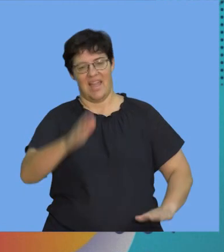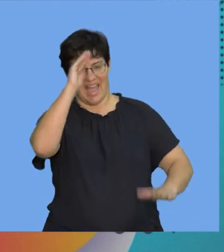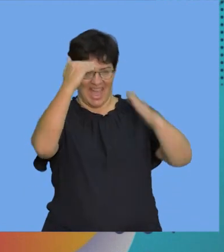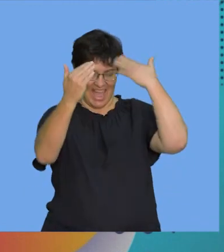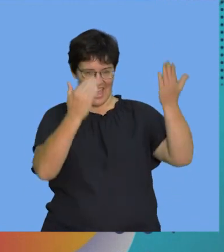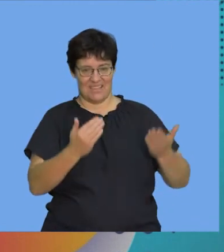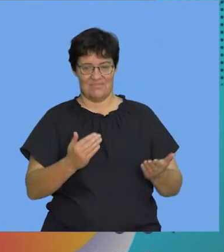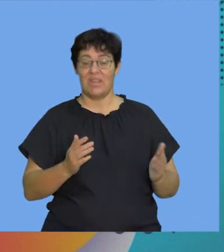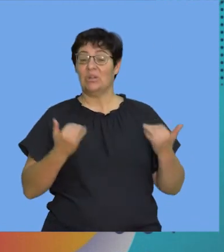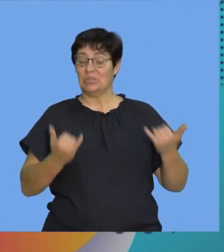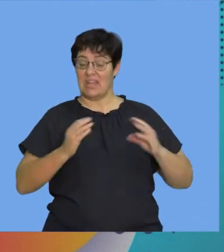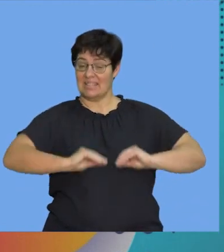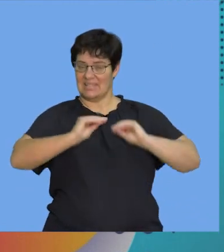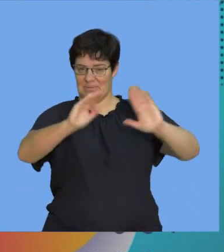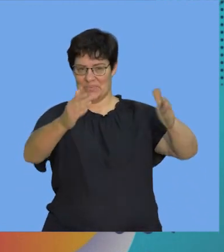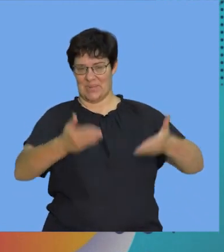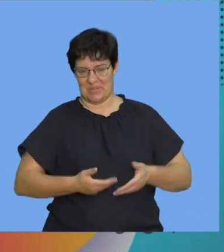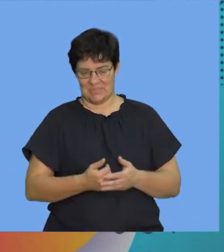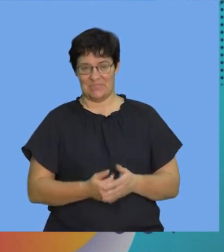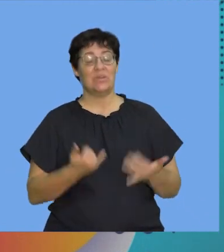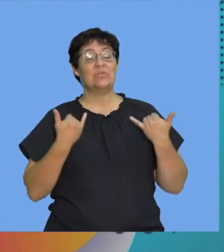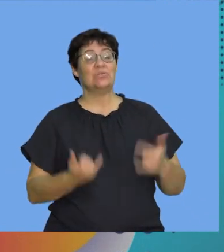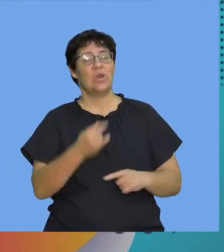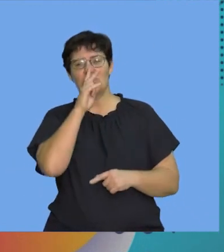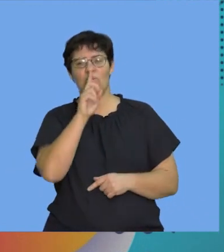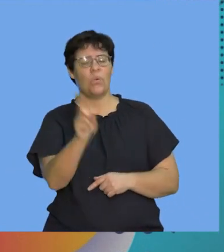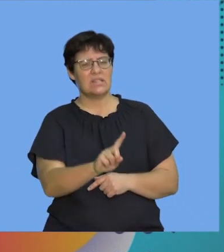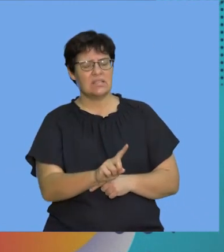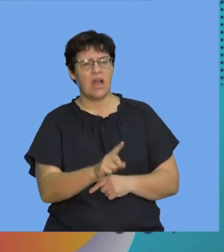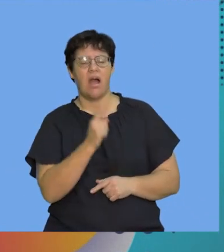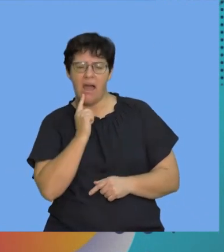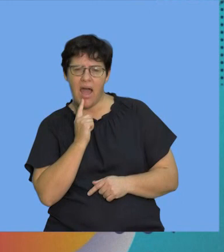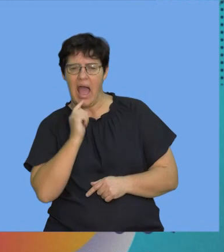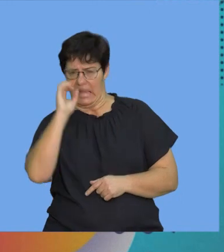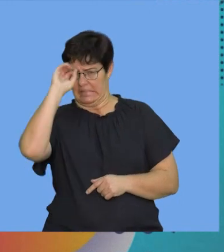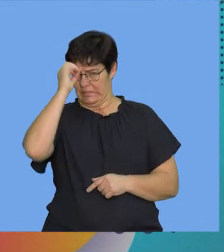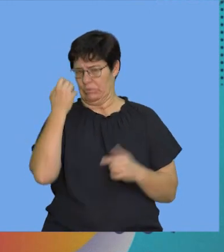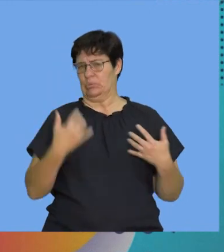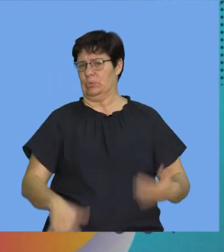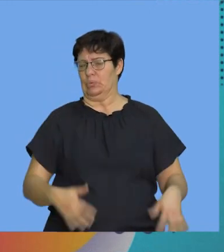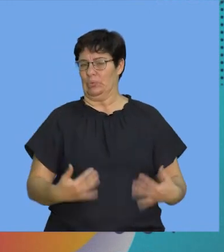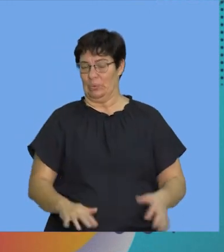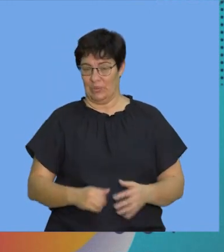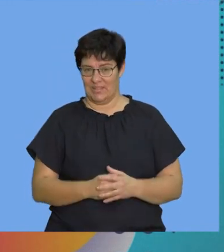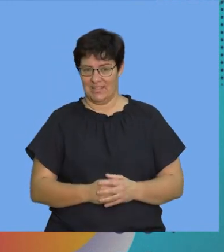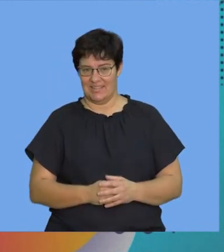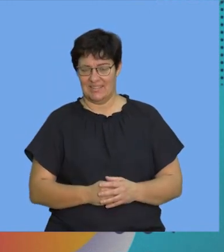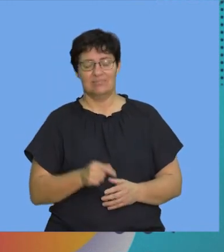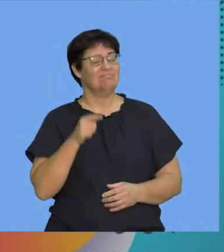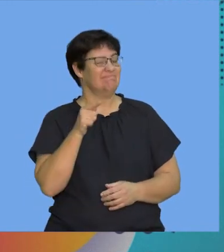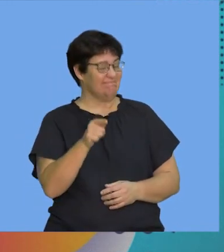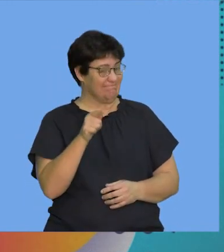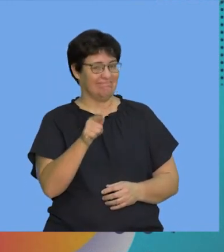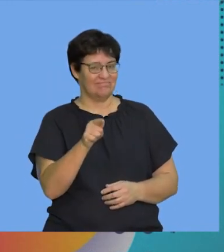Hi guys, welcome to today's lesson. So today guys, we're going to do some interesting stuff which I know that this is